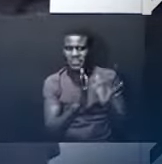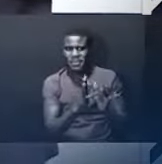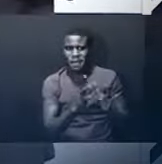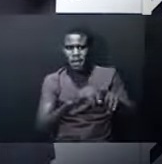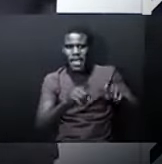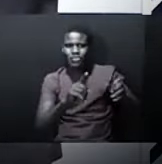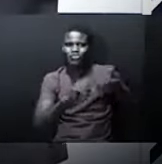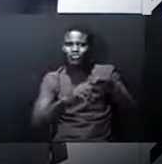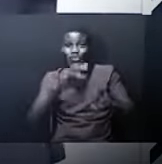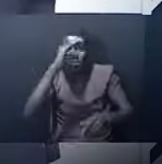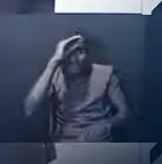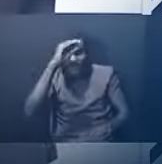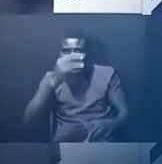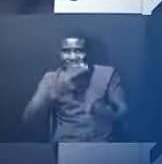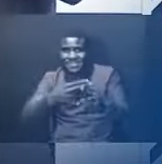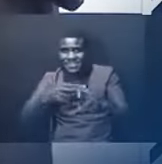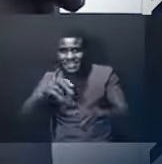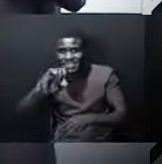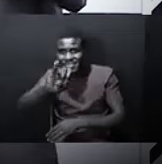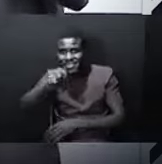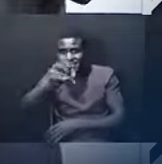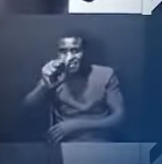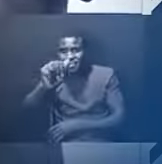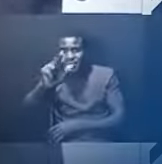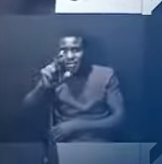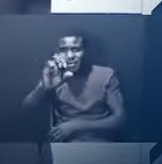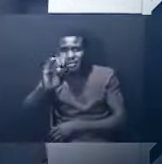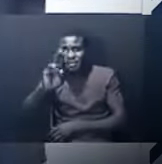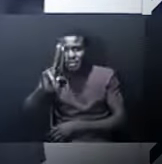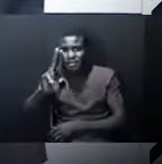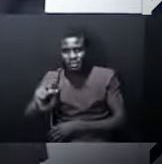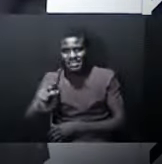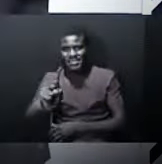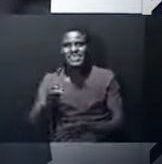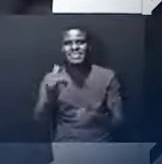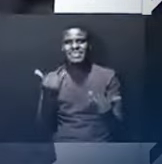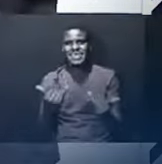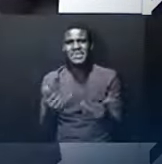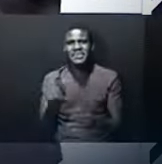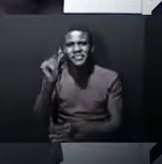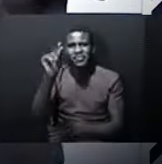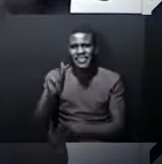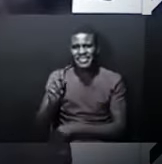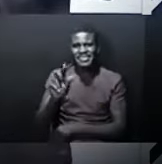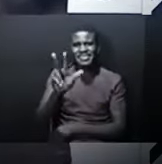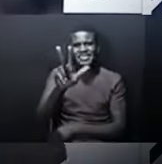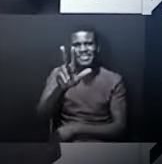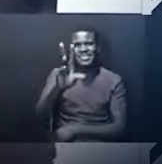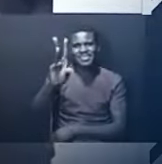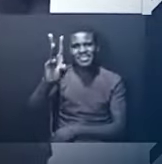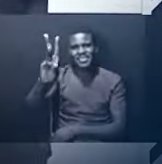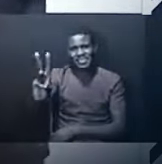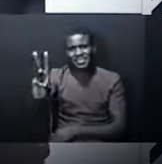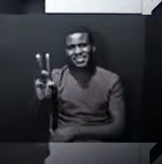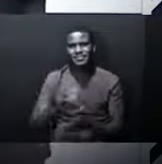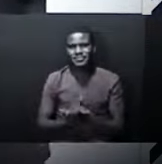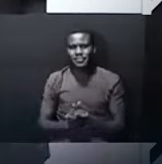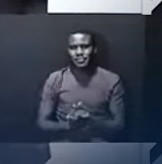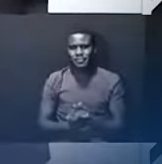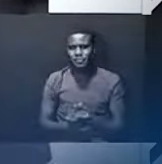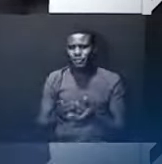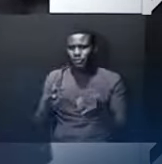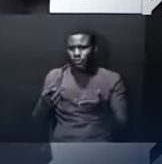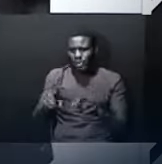Jairus. And verse 36 says this. Overhearing what